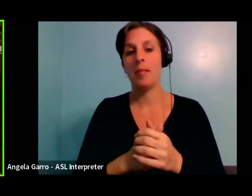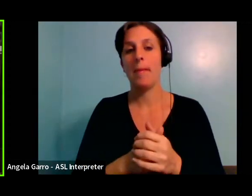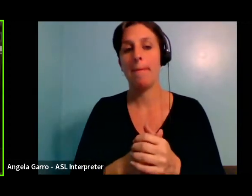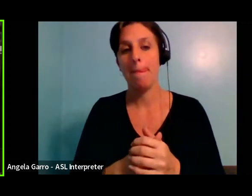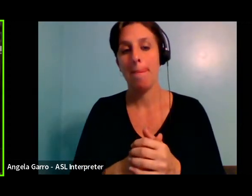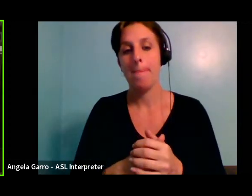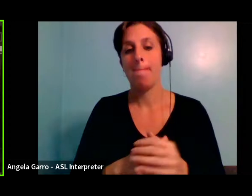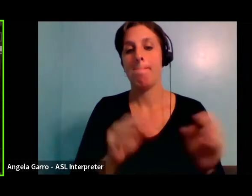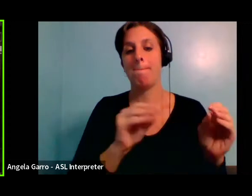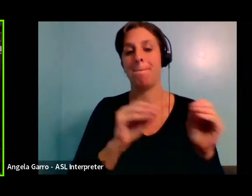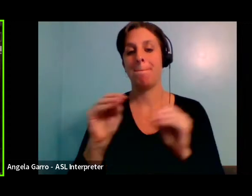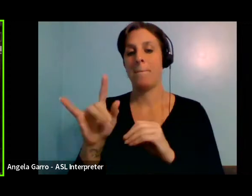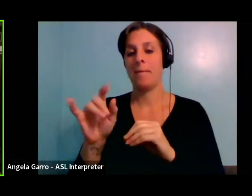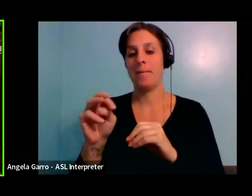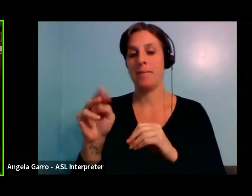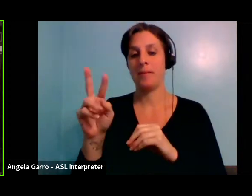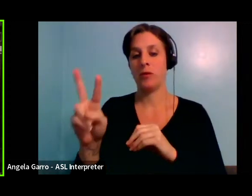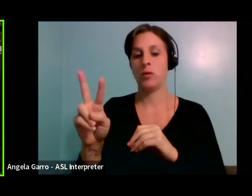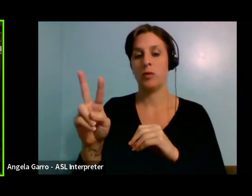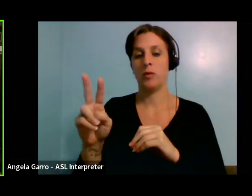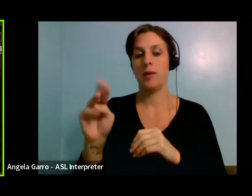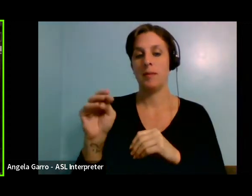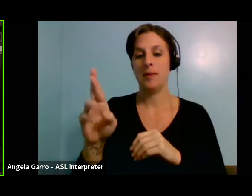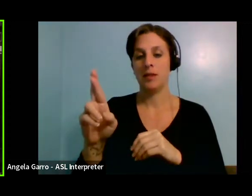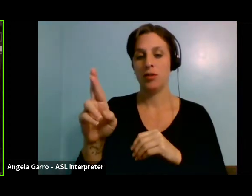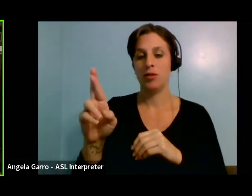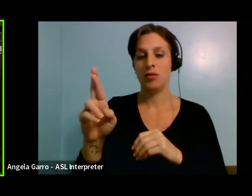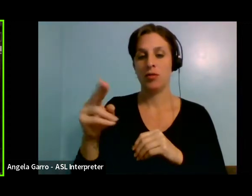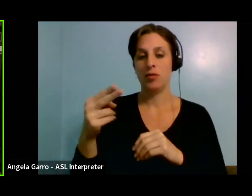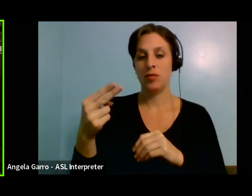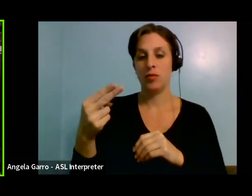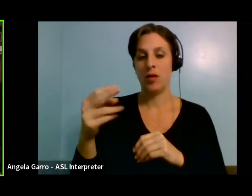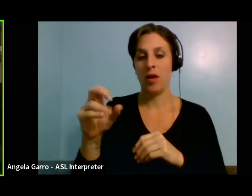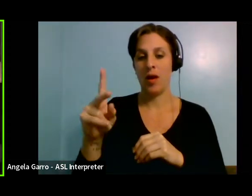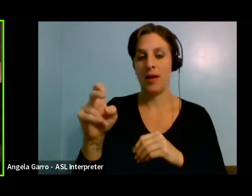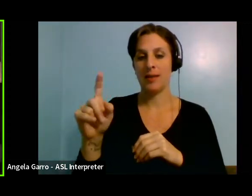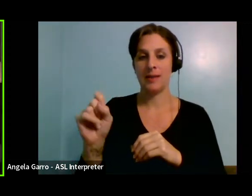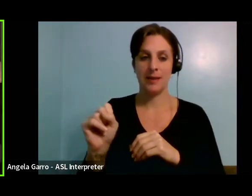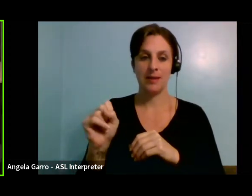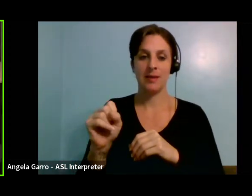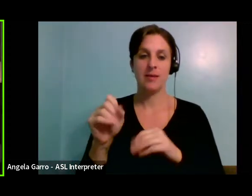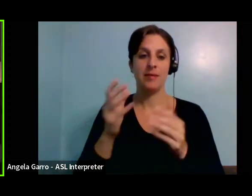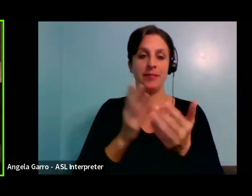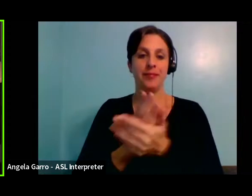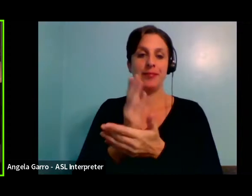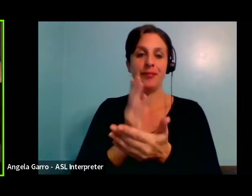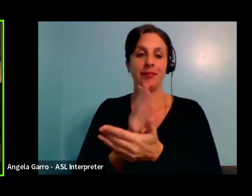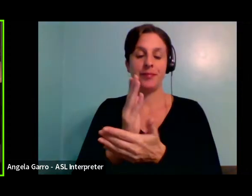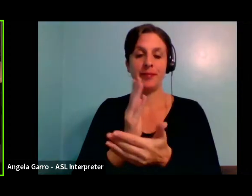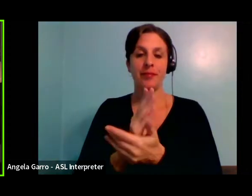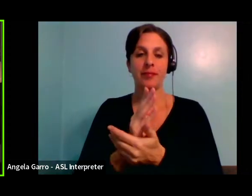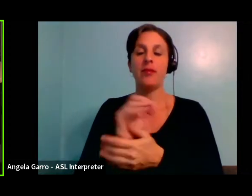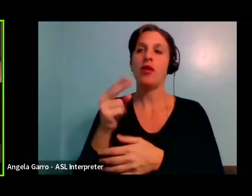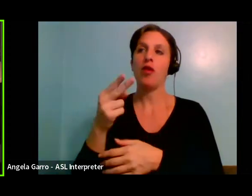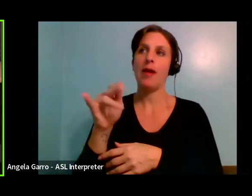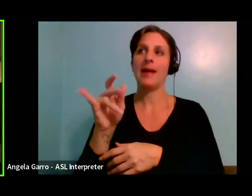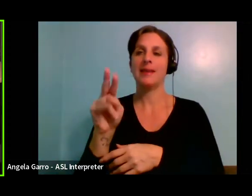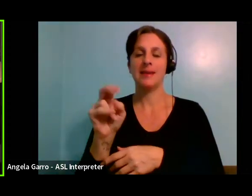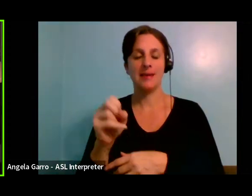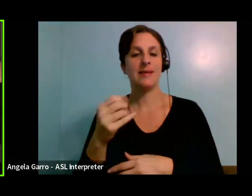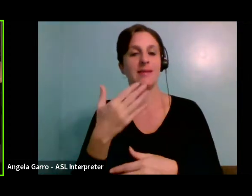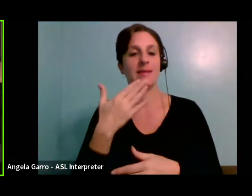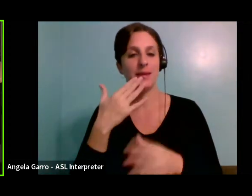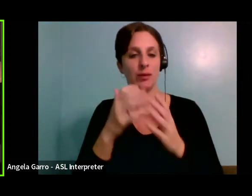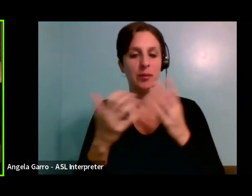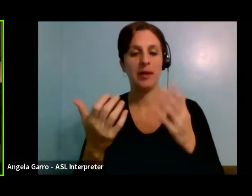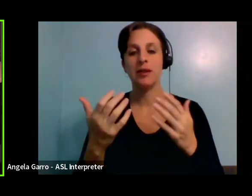item 2, Mr. Hawkins. All right, thank you so much. As many of the